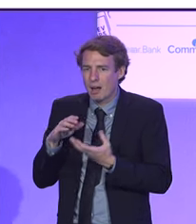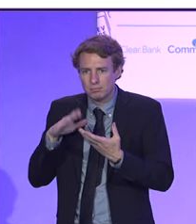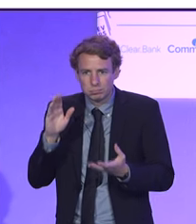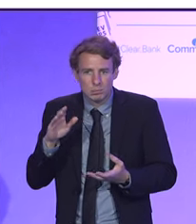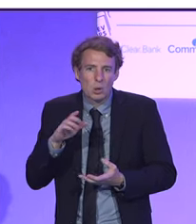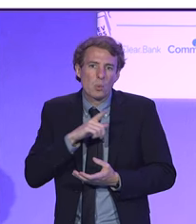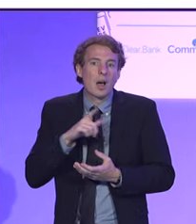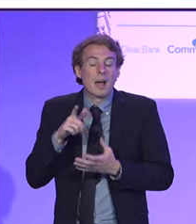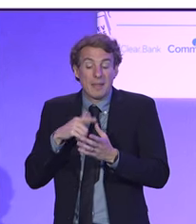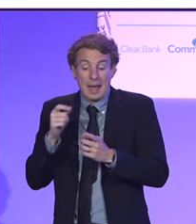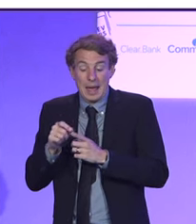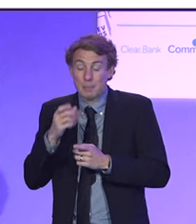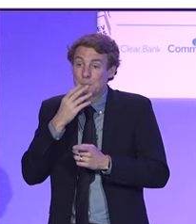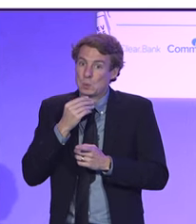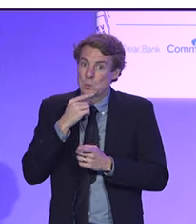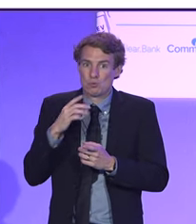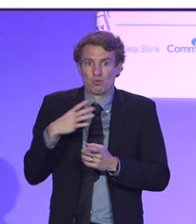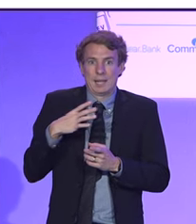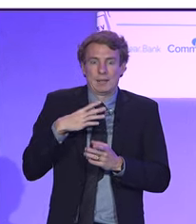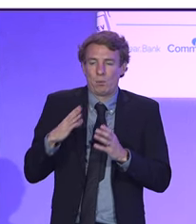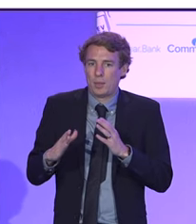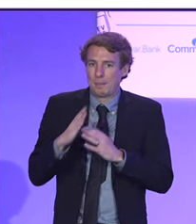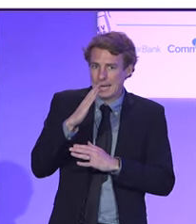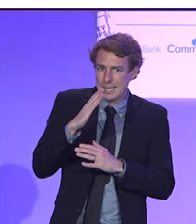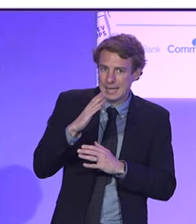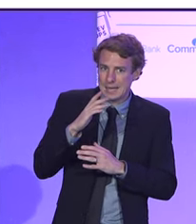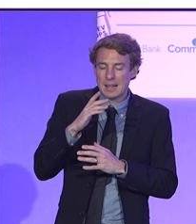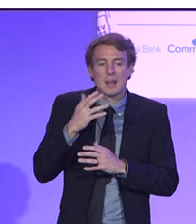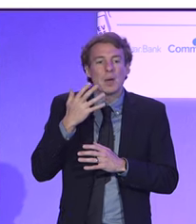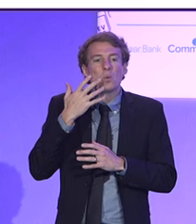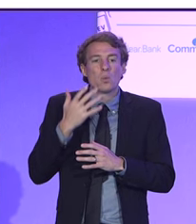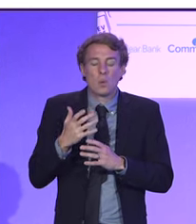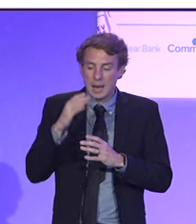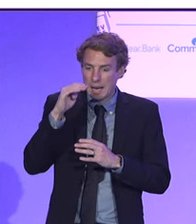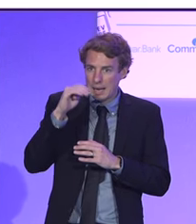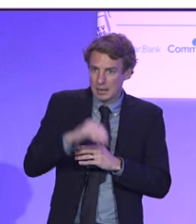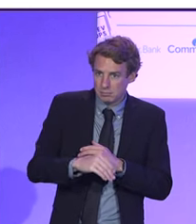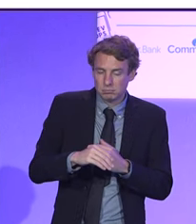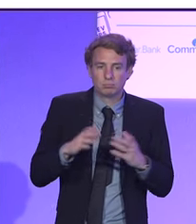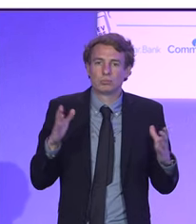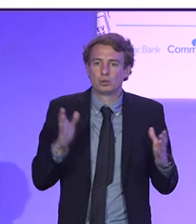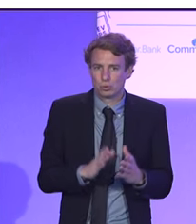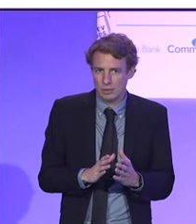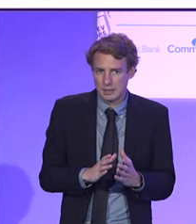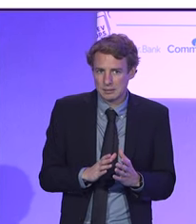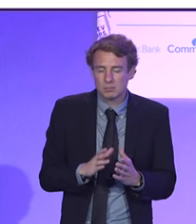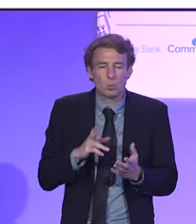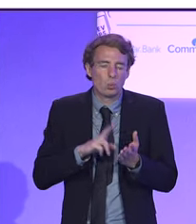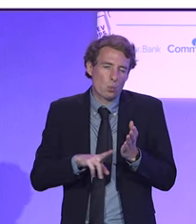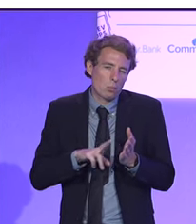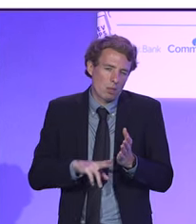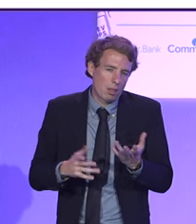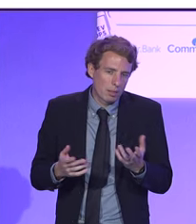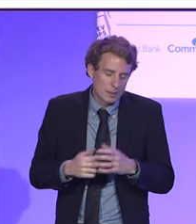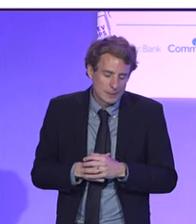peak. And then you're shrinking, so you scale in the resources. When the peak is gone, you are a normal load. This is